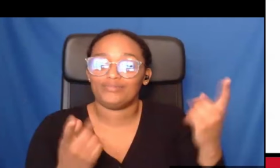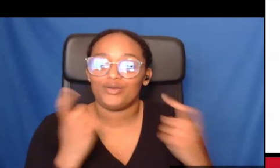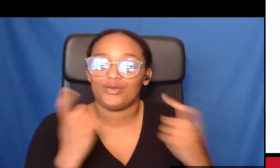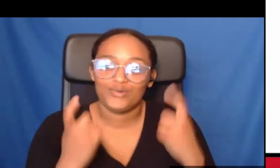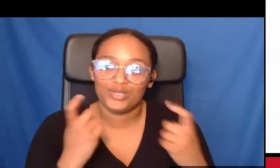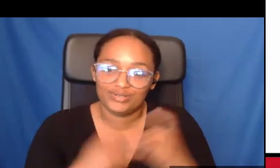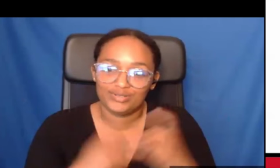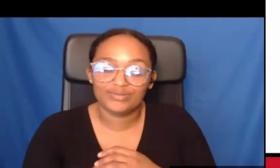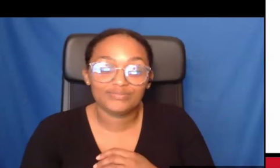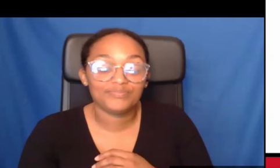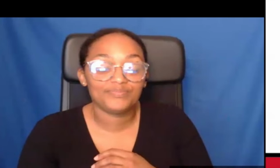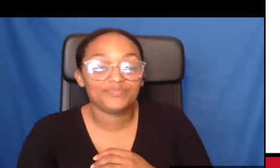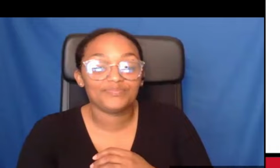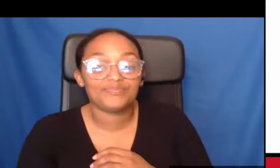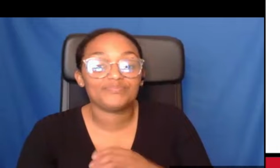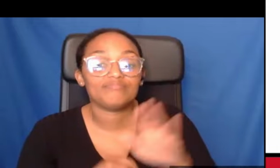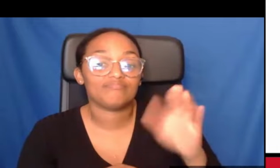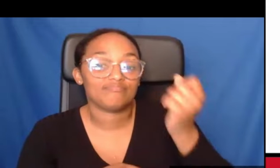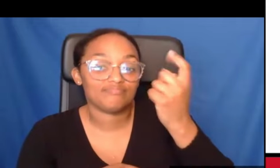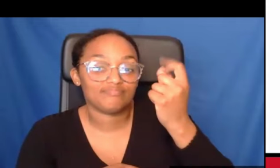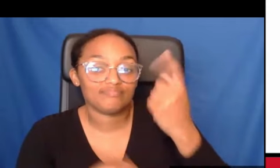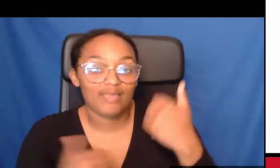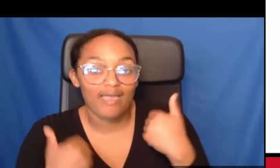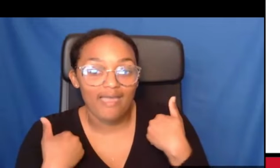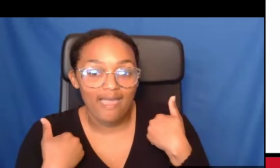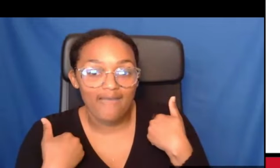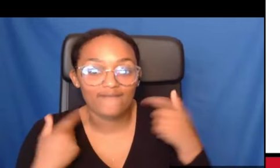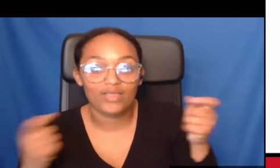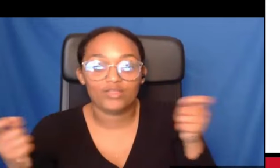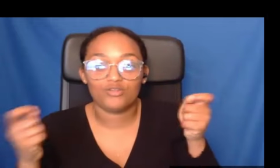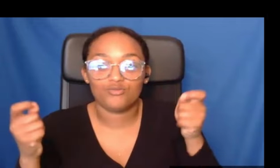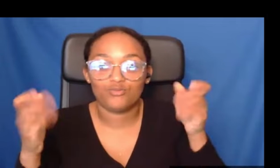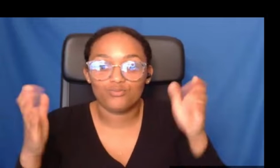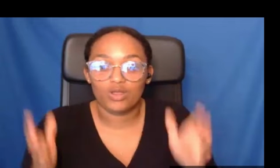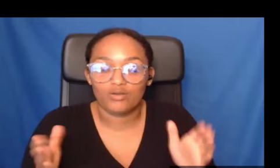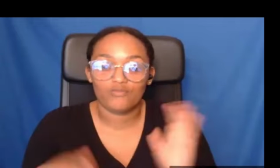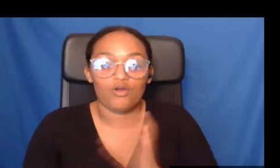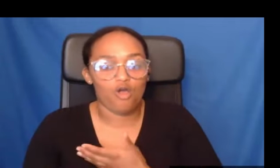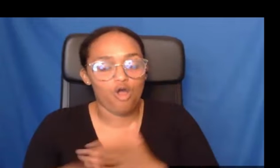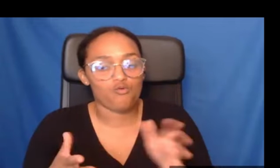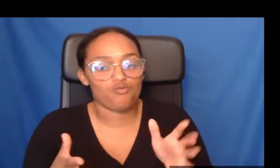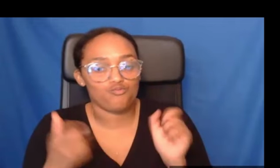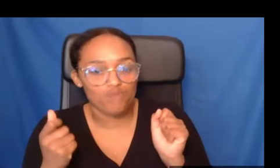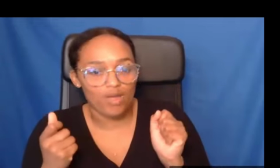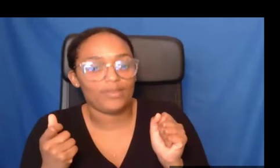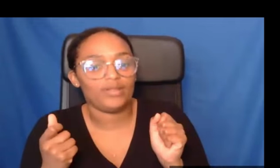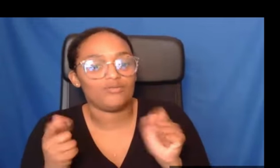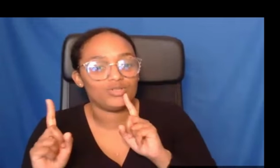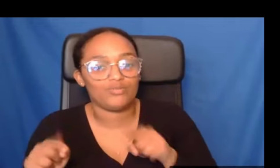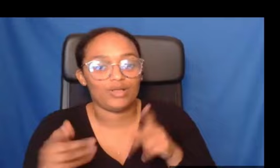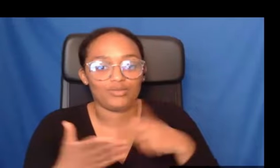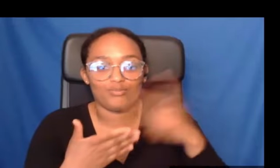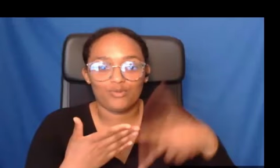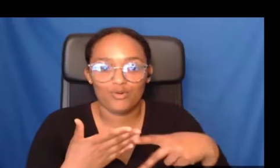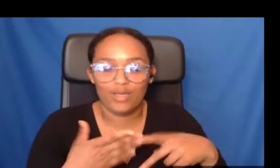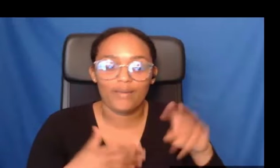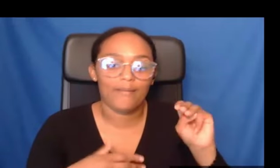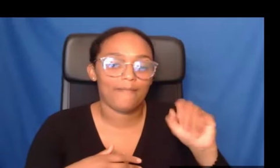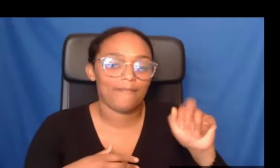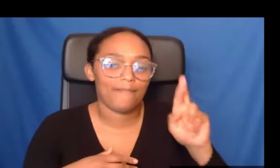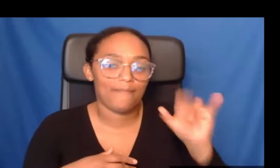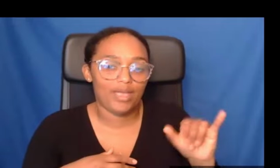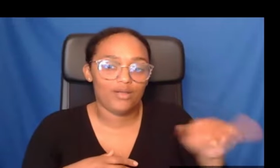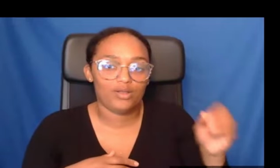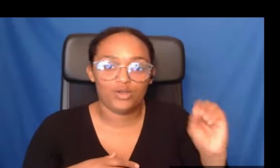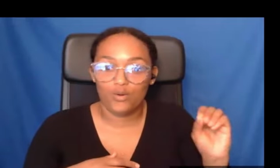do have the director of our rapid response program, Mary Jo Rogers, with us today, but I can't wait to see